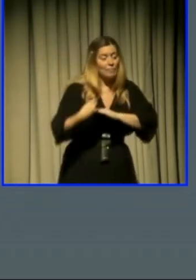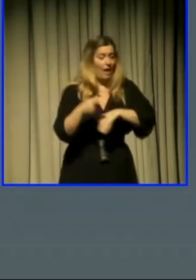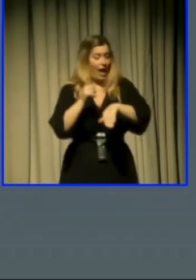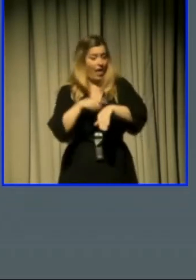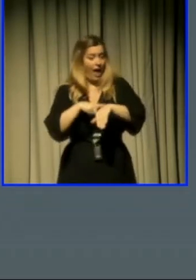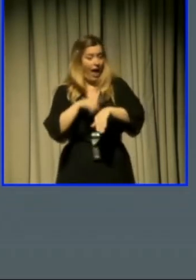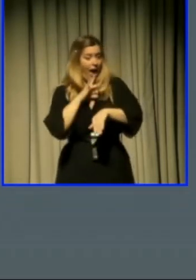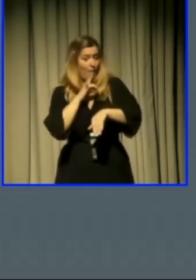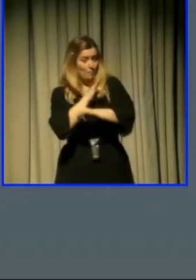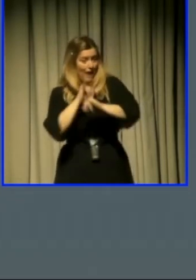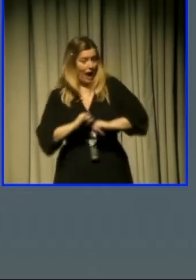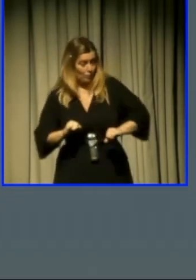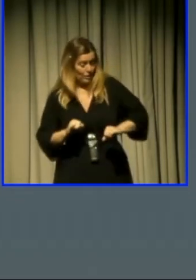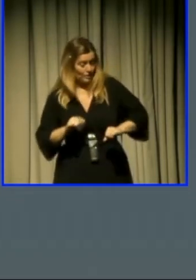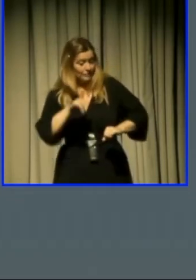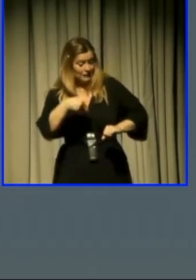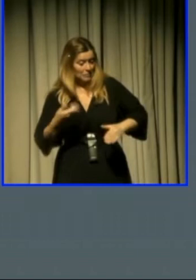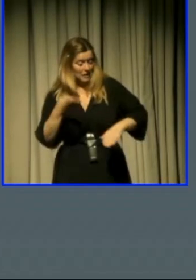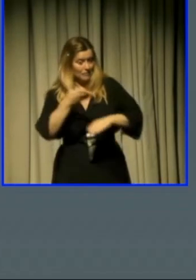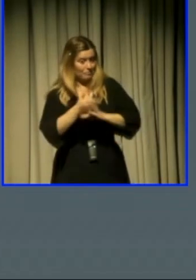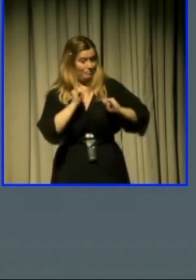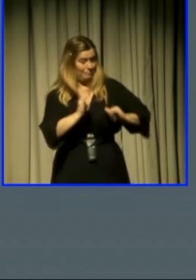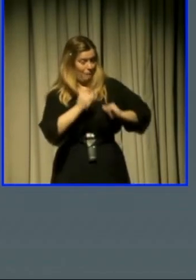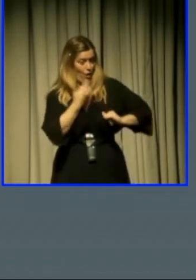of also,